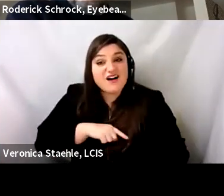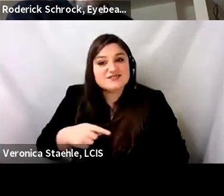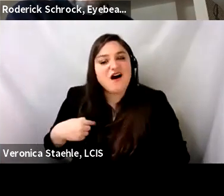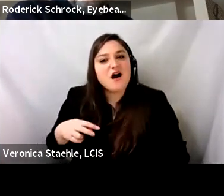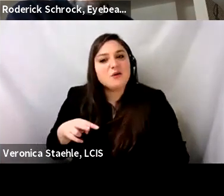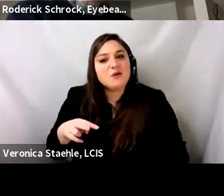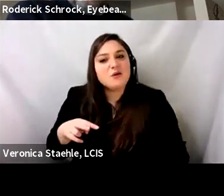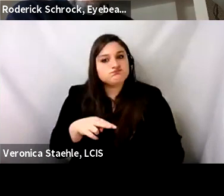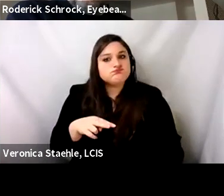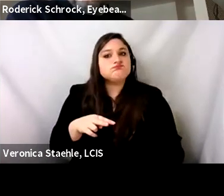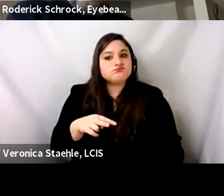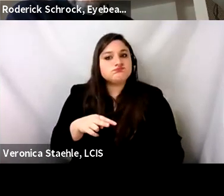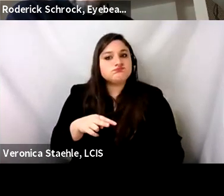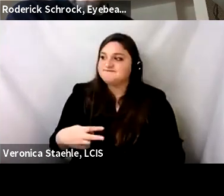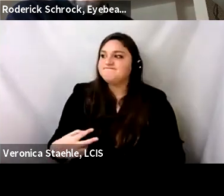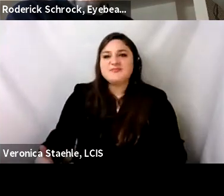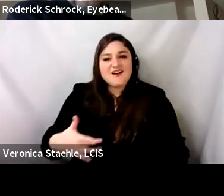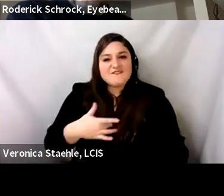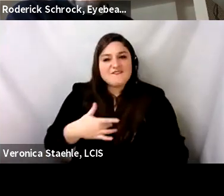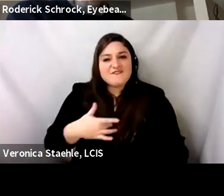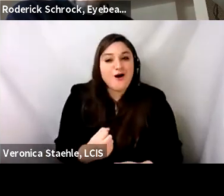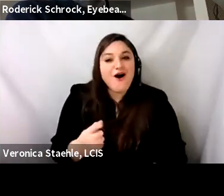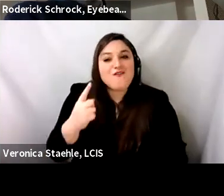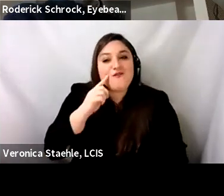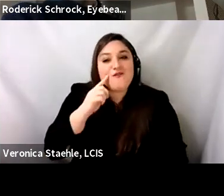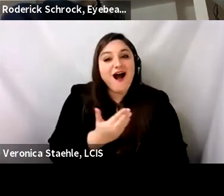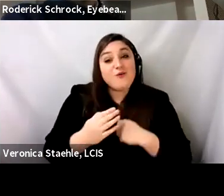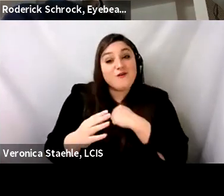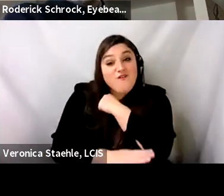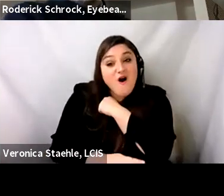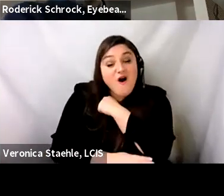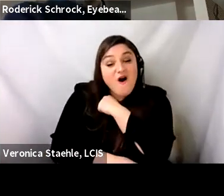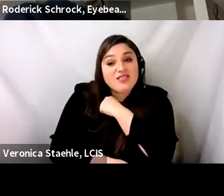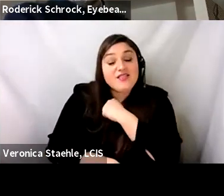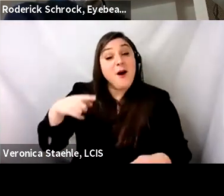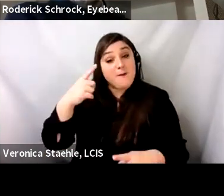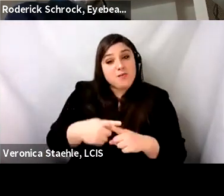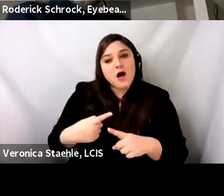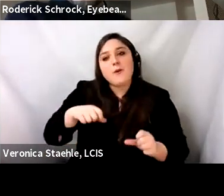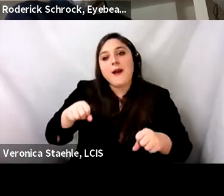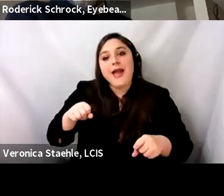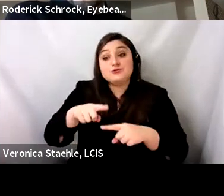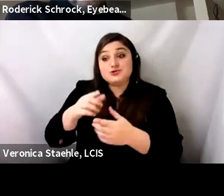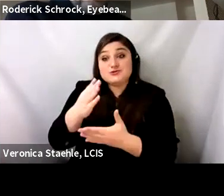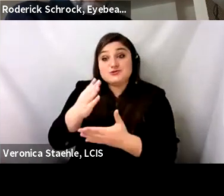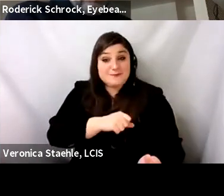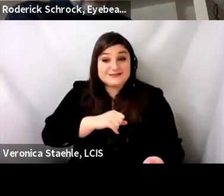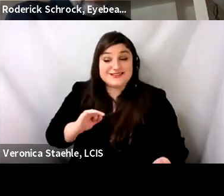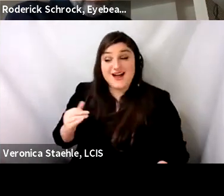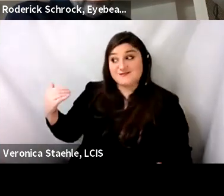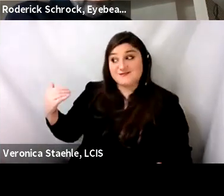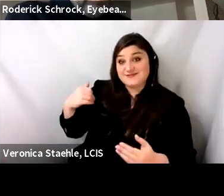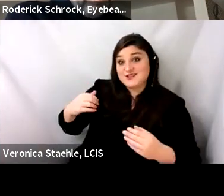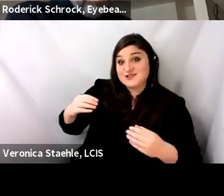were able to bring back some of our furloughed staff, but also to really think of the new direction that we are moving